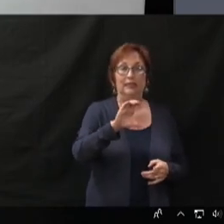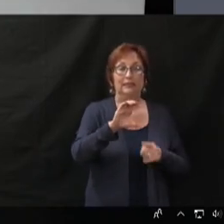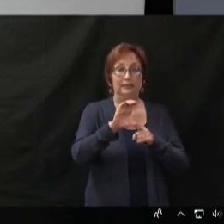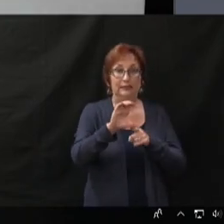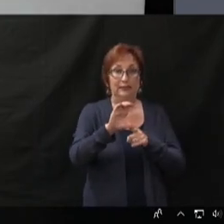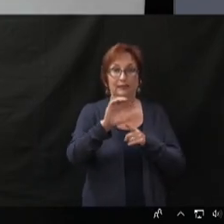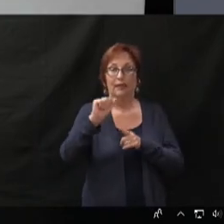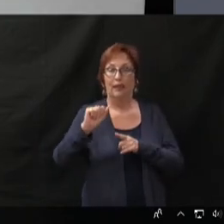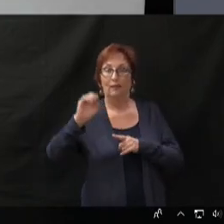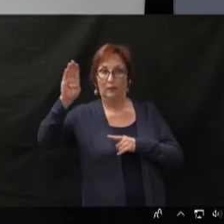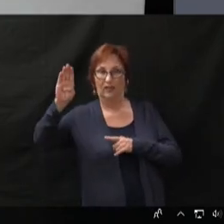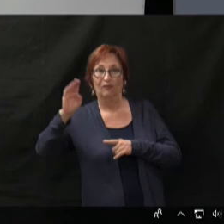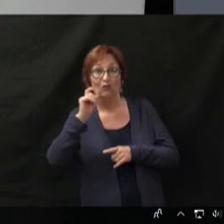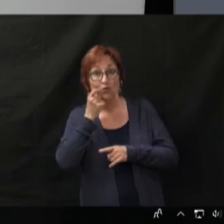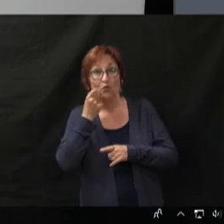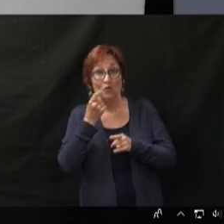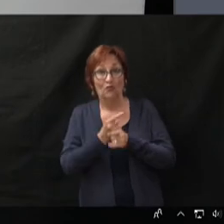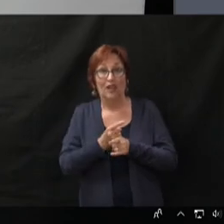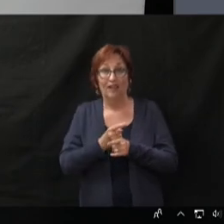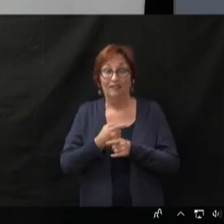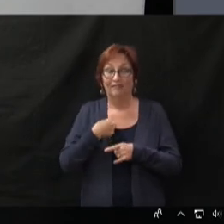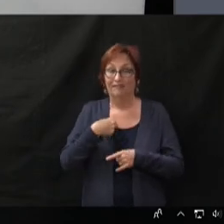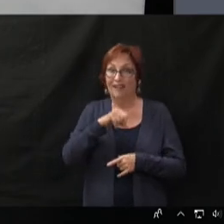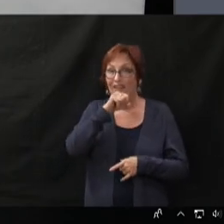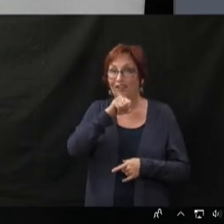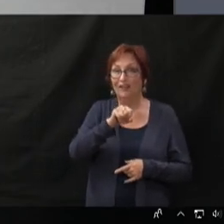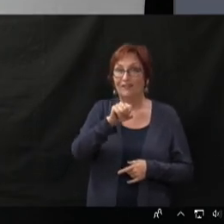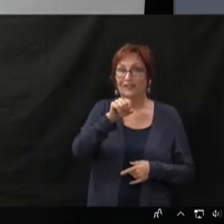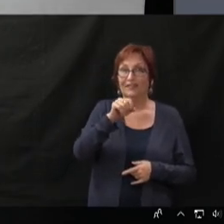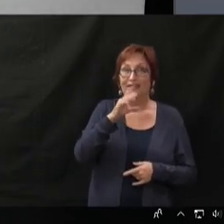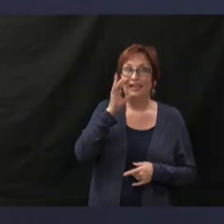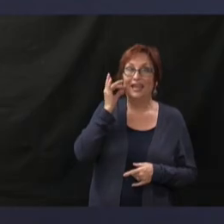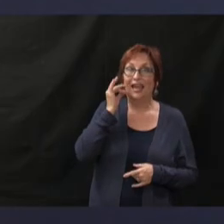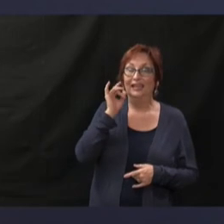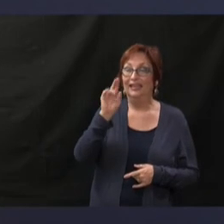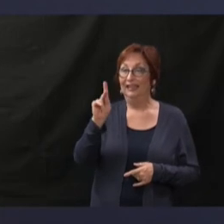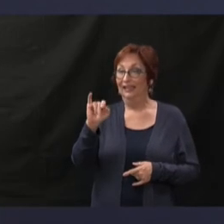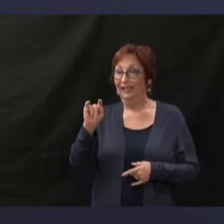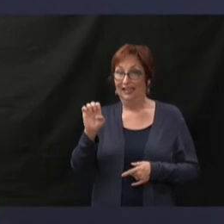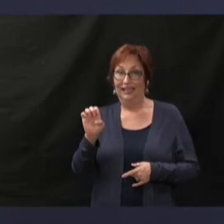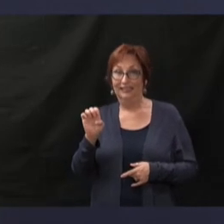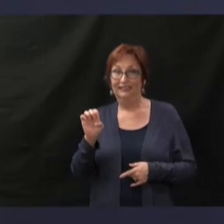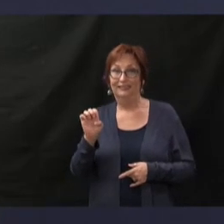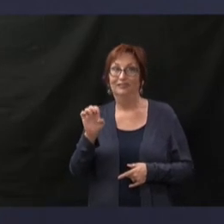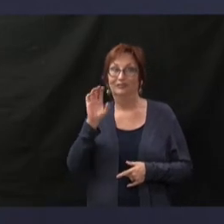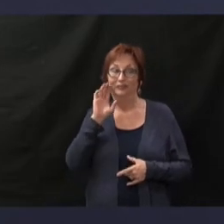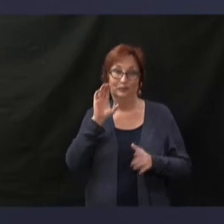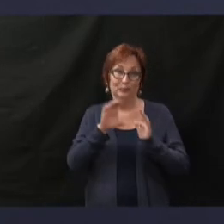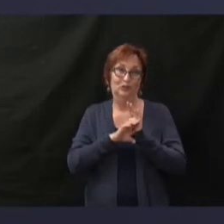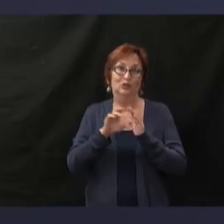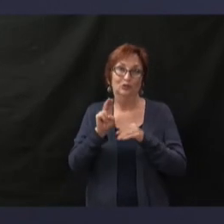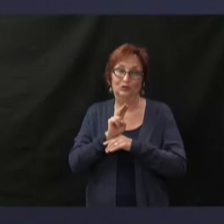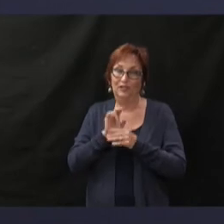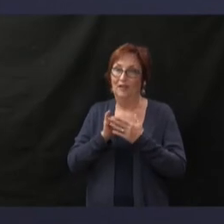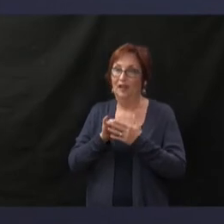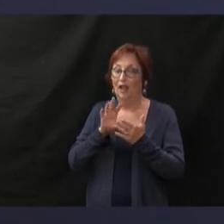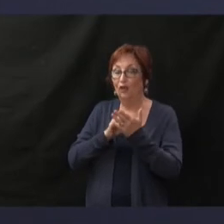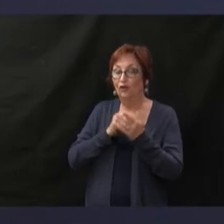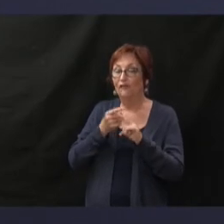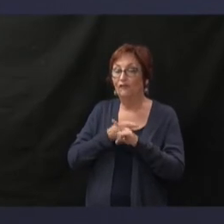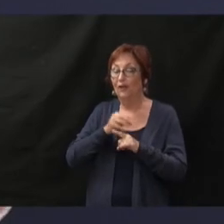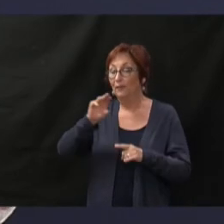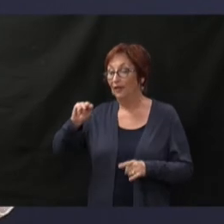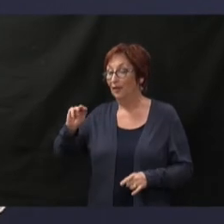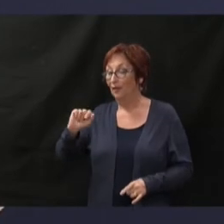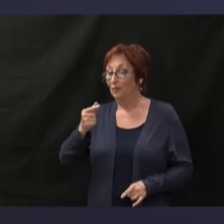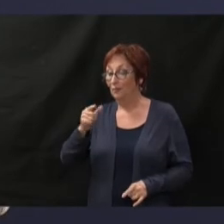Kind of cool, isn't it? I love the cat and the kite. I have to tell you, I learned this from Maggie. She was my niece's best friend